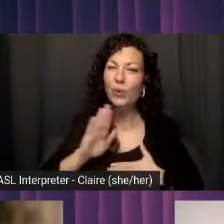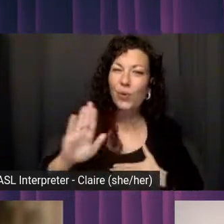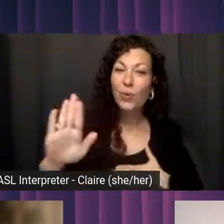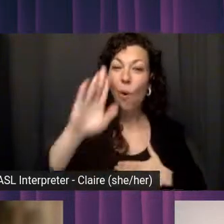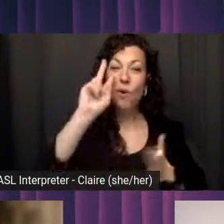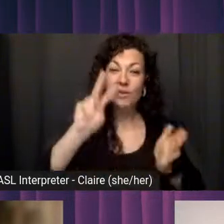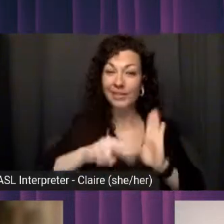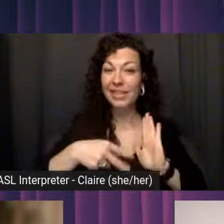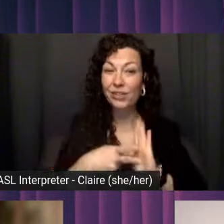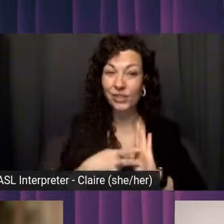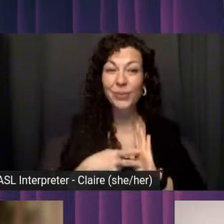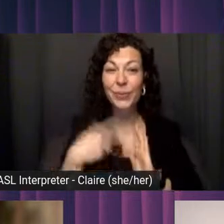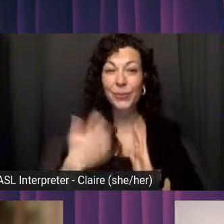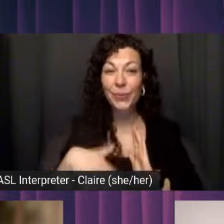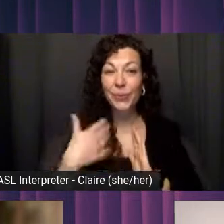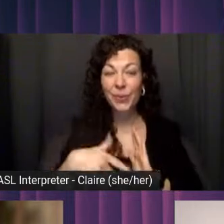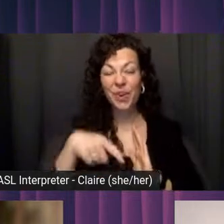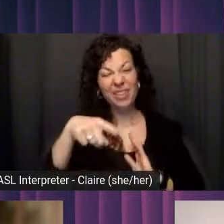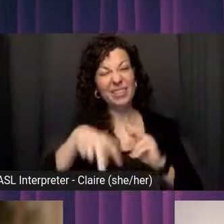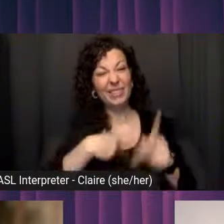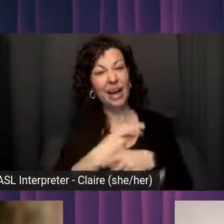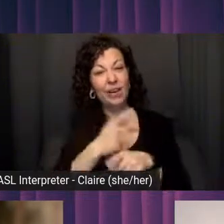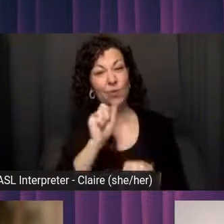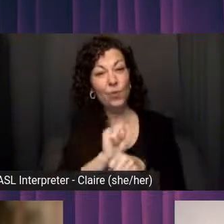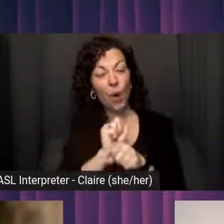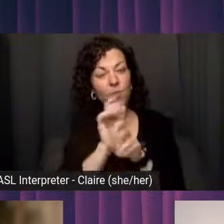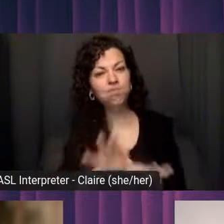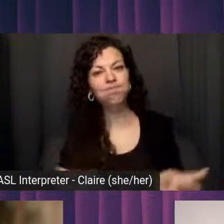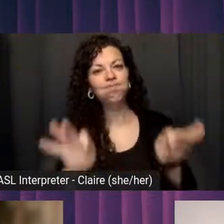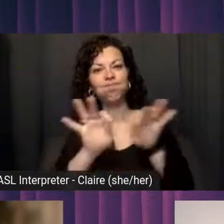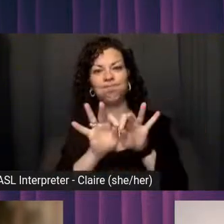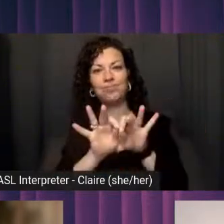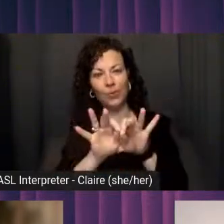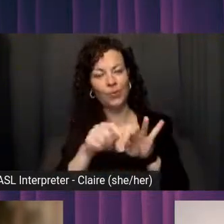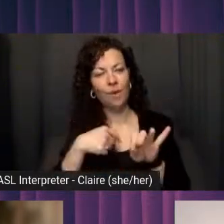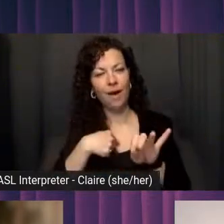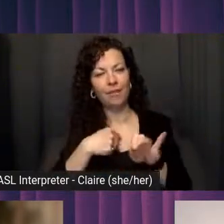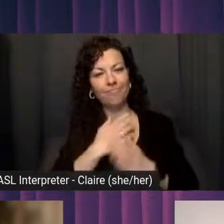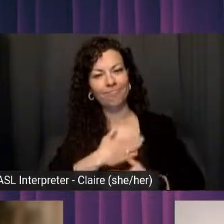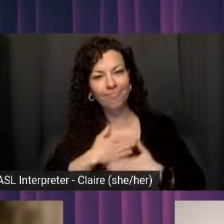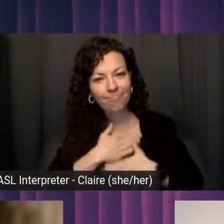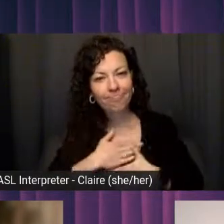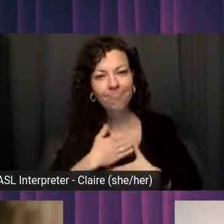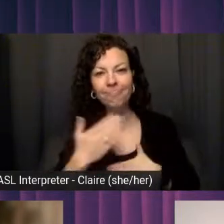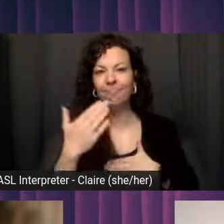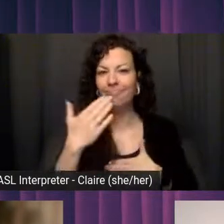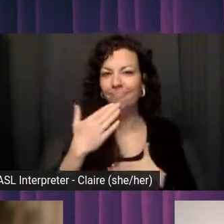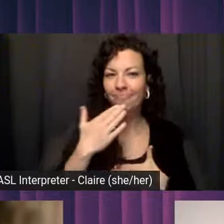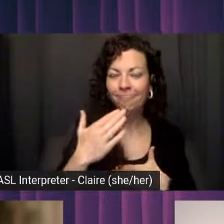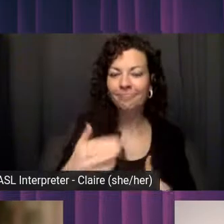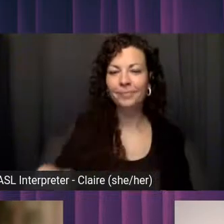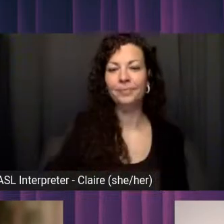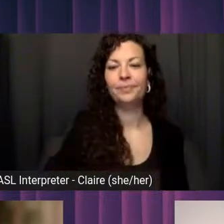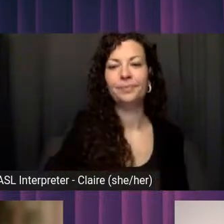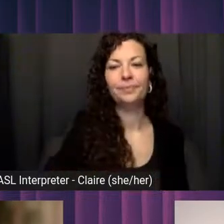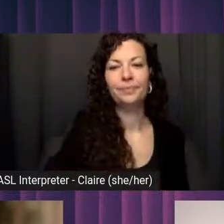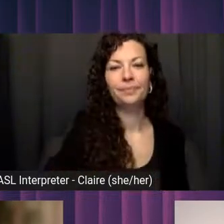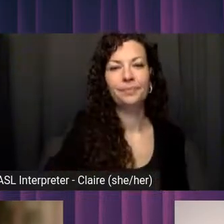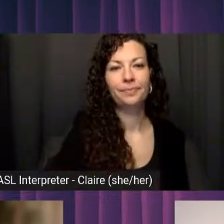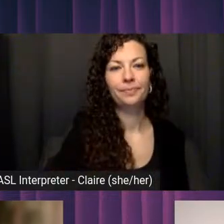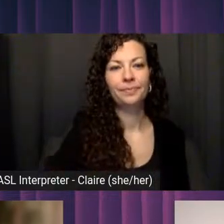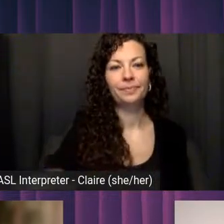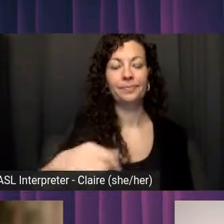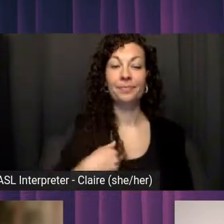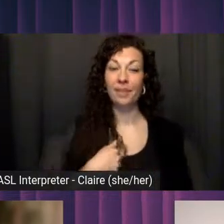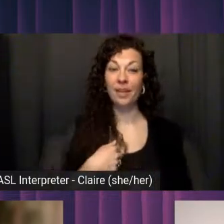work. So I'm just very grateful and appreciative. So I'm coming to you tonight from